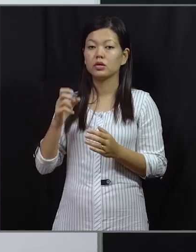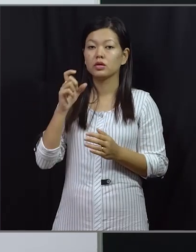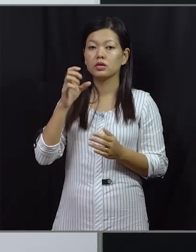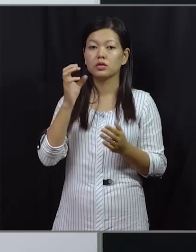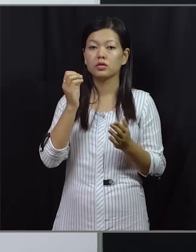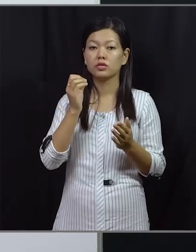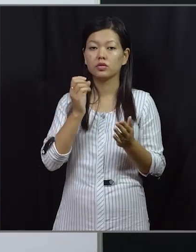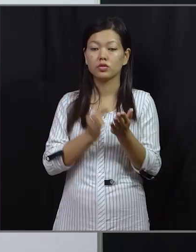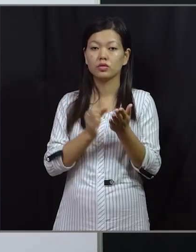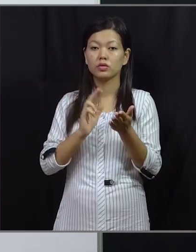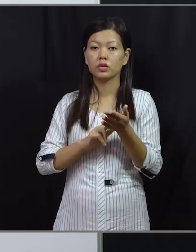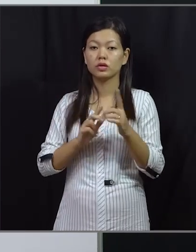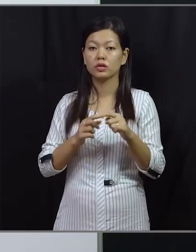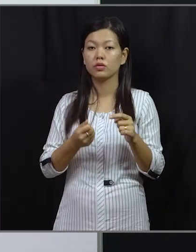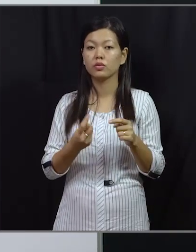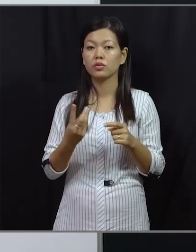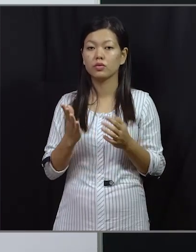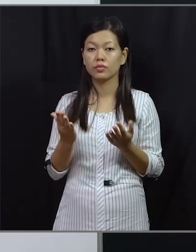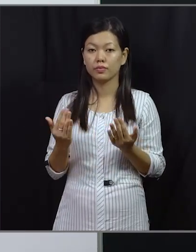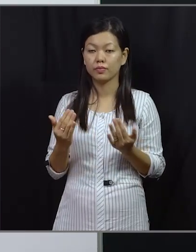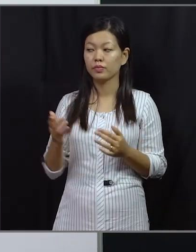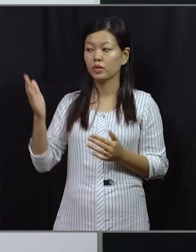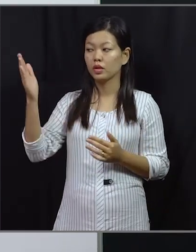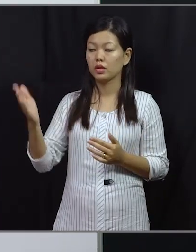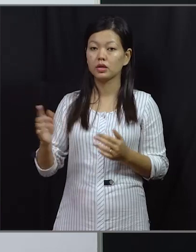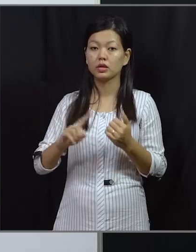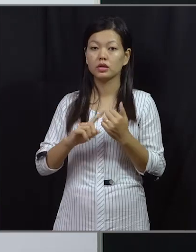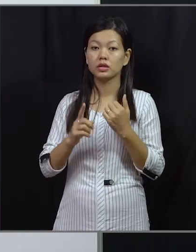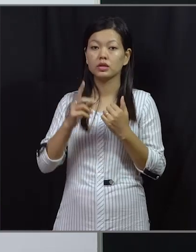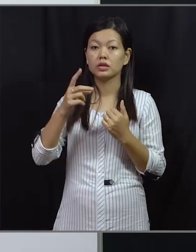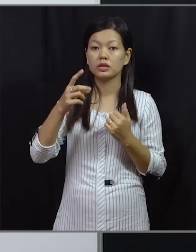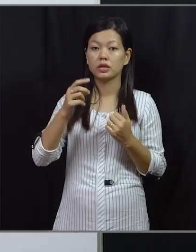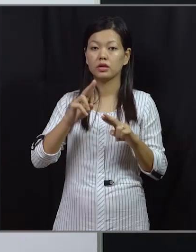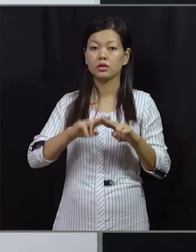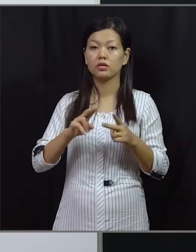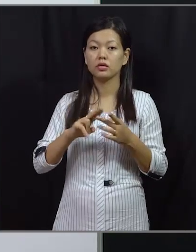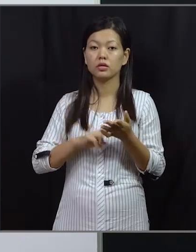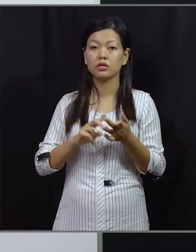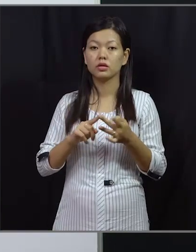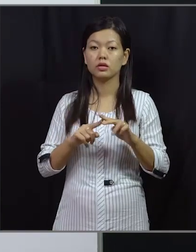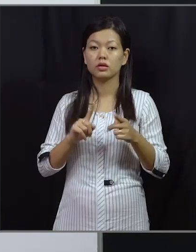empty. It means it has no element. This is also called as finite set. Okay.